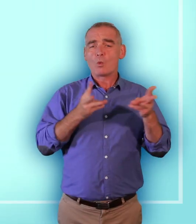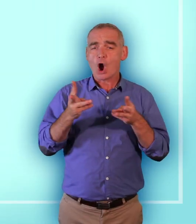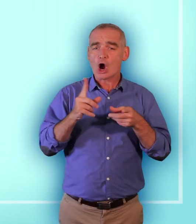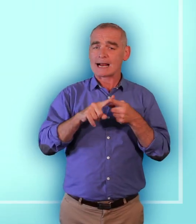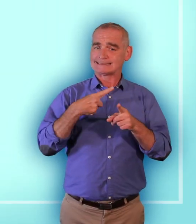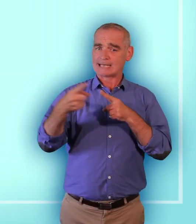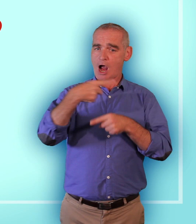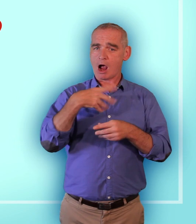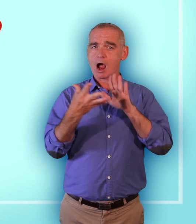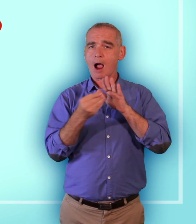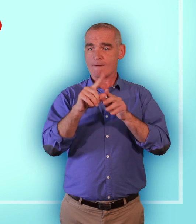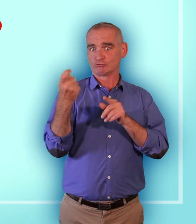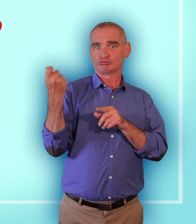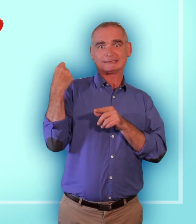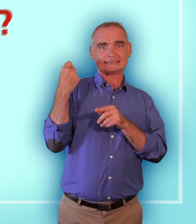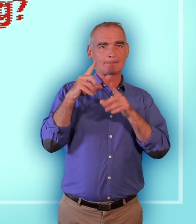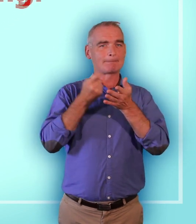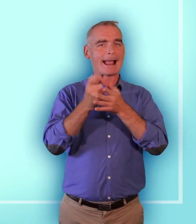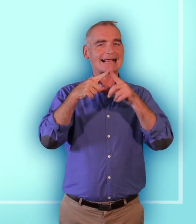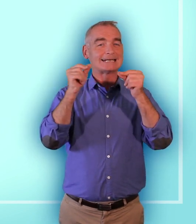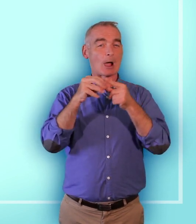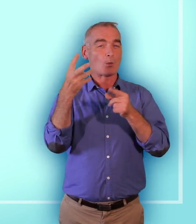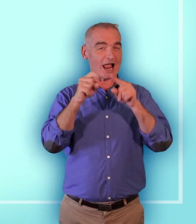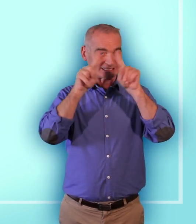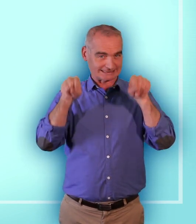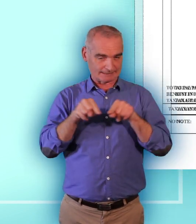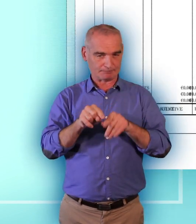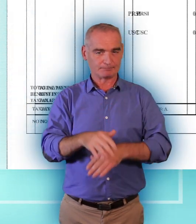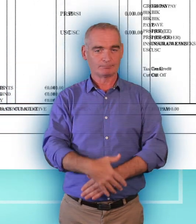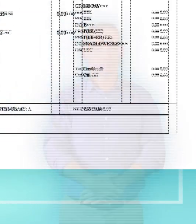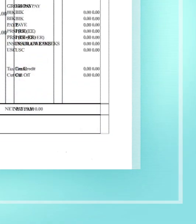If you're working, send us copies of your most recent payslips.